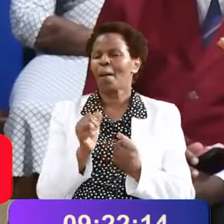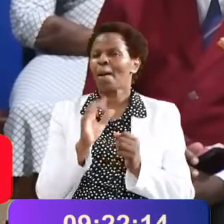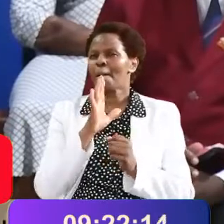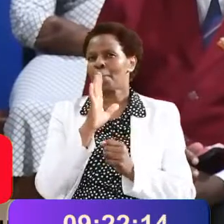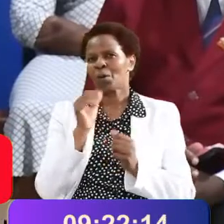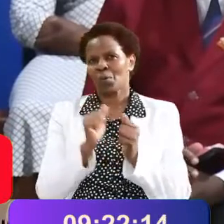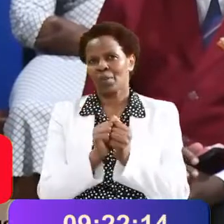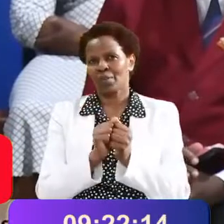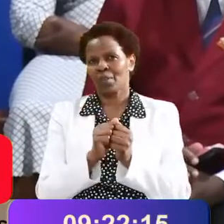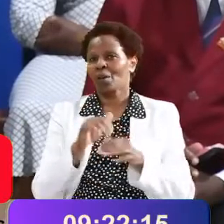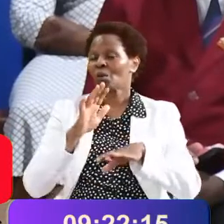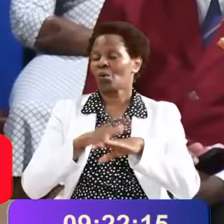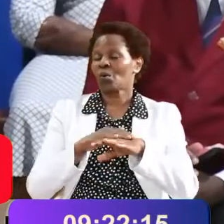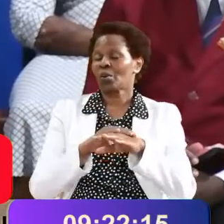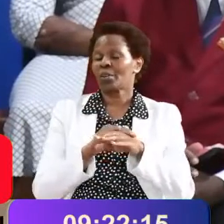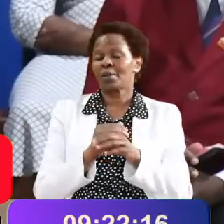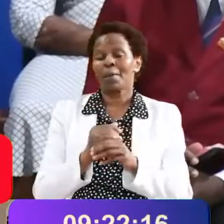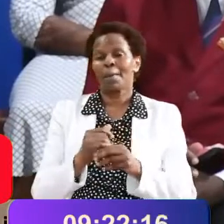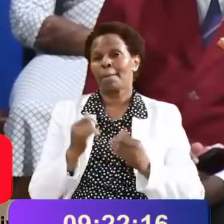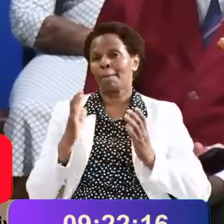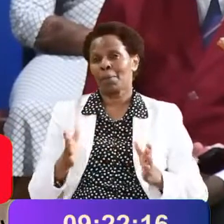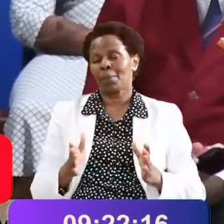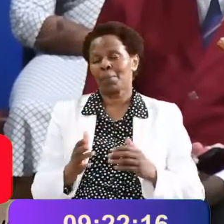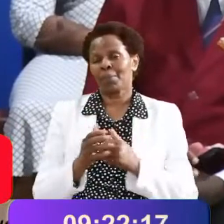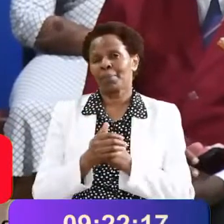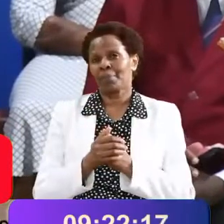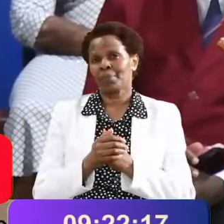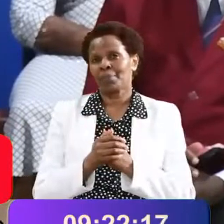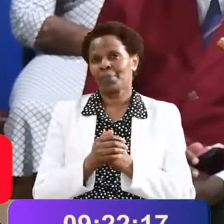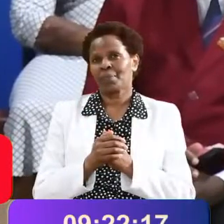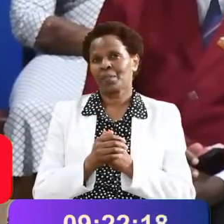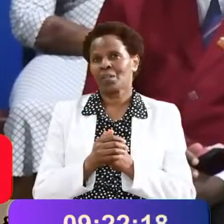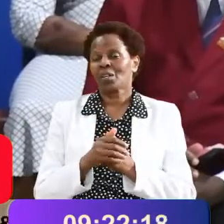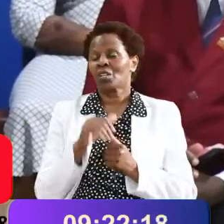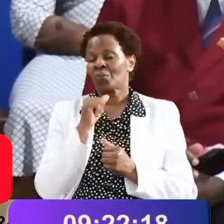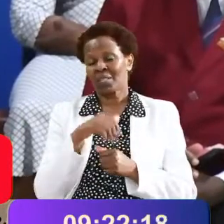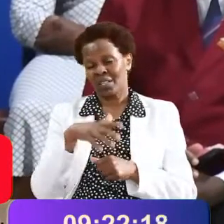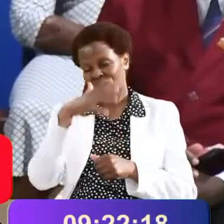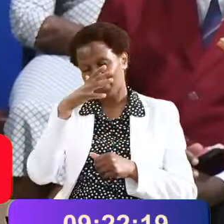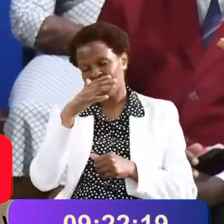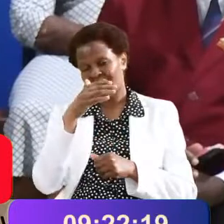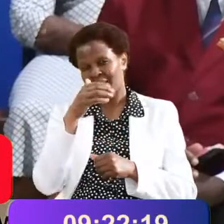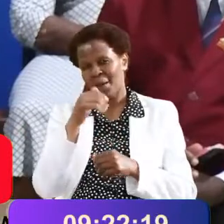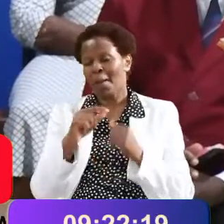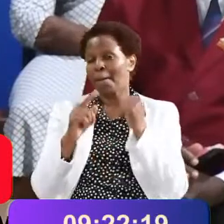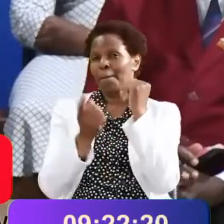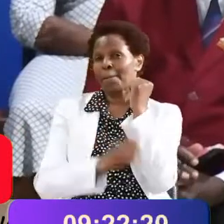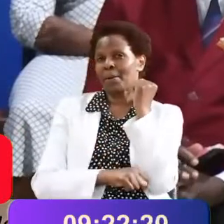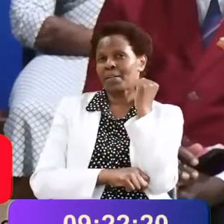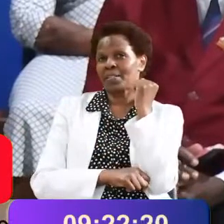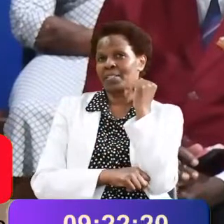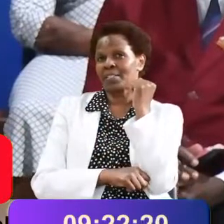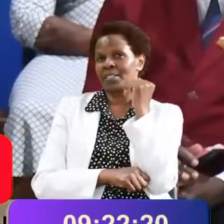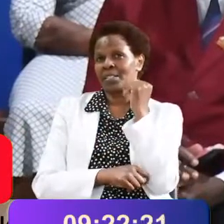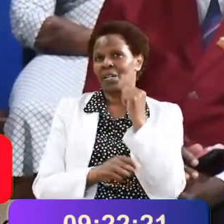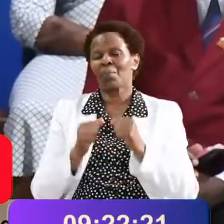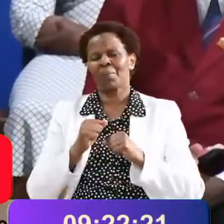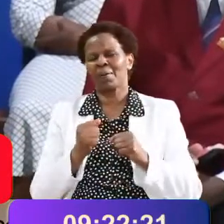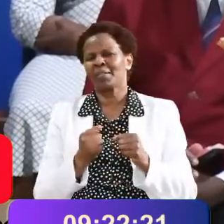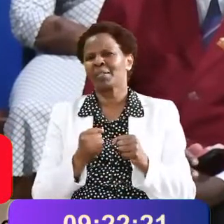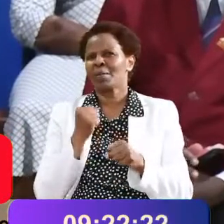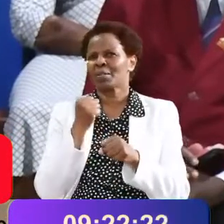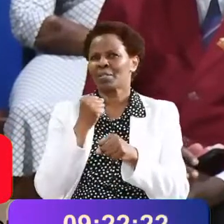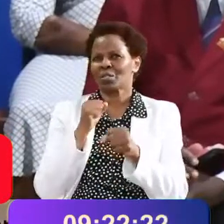The Bible says in 1 Corinthians 15:33, do not be deceived. Evil company corrupts good morals or good